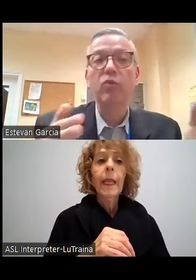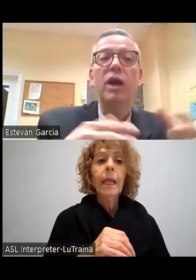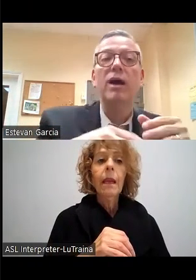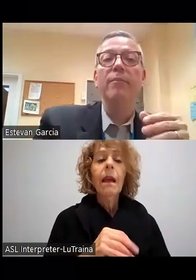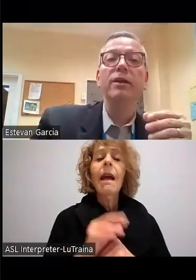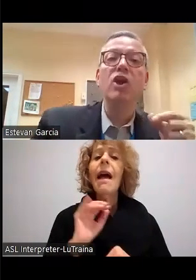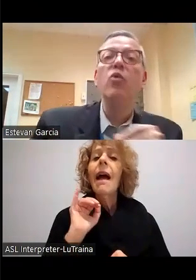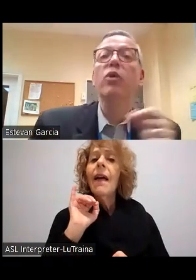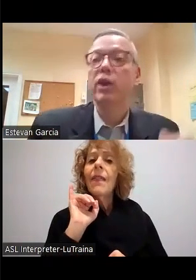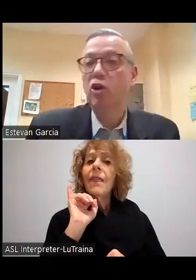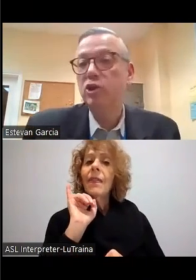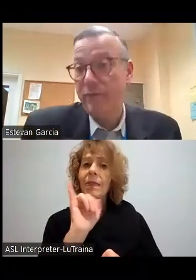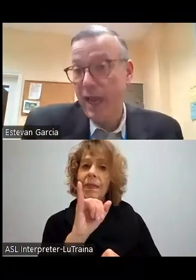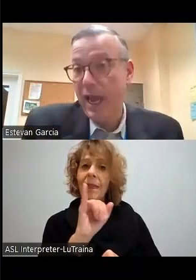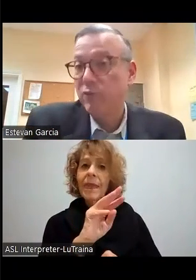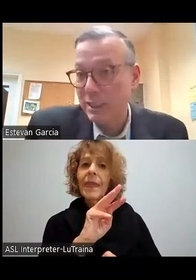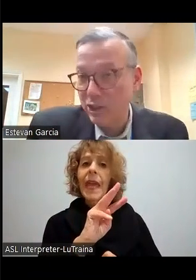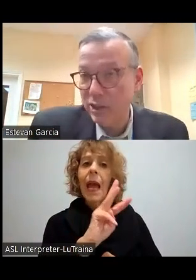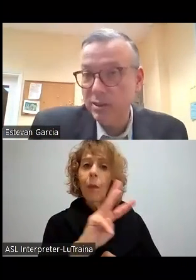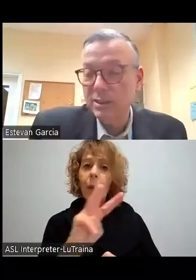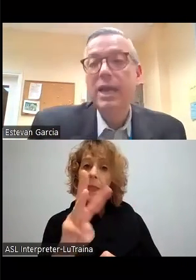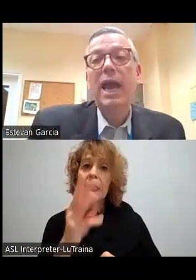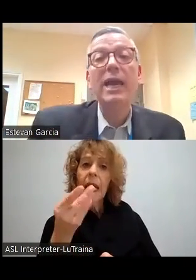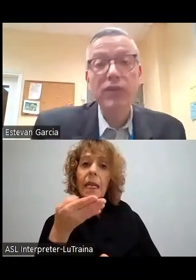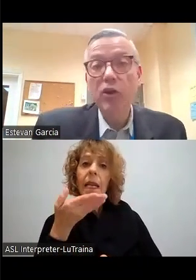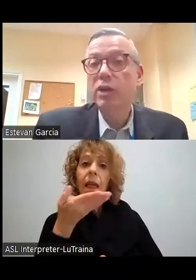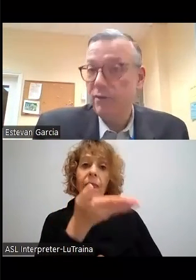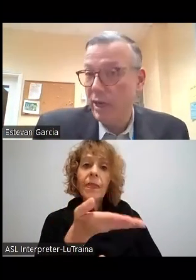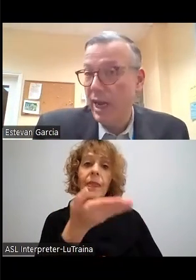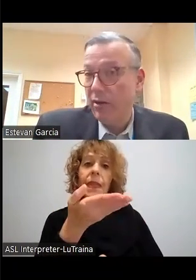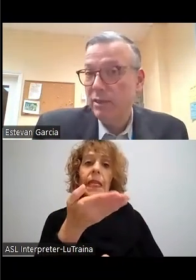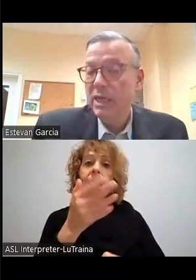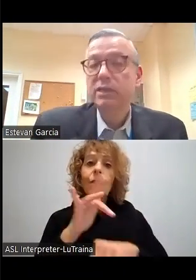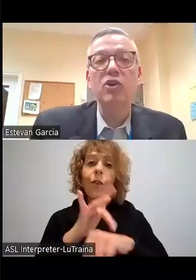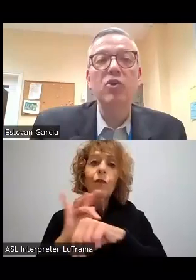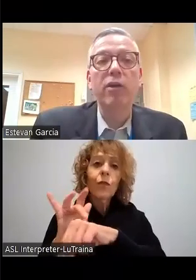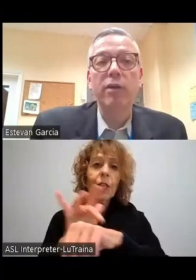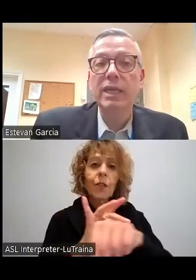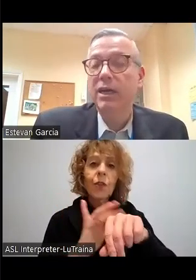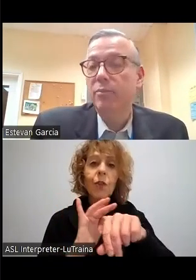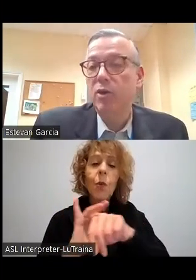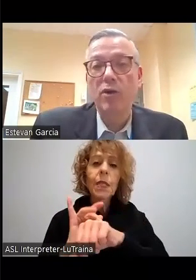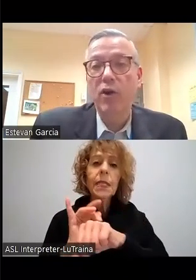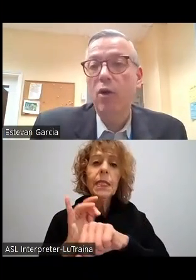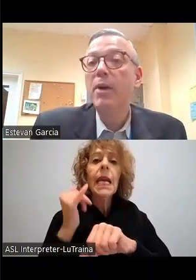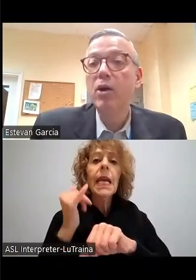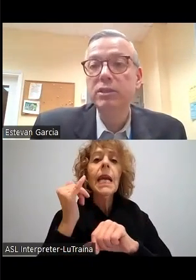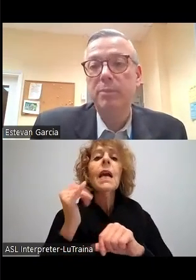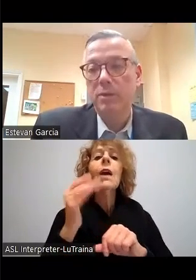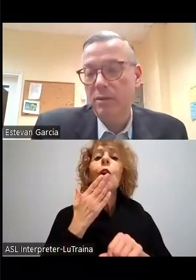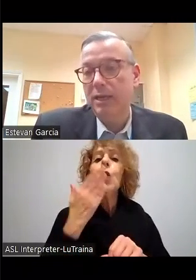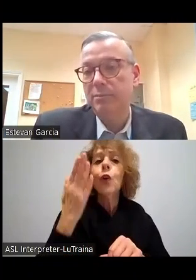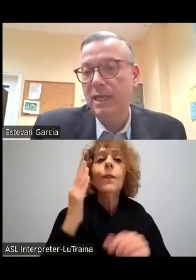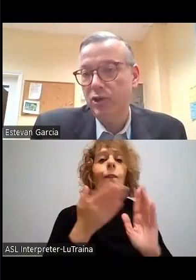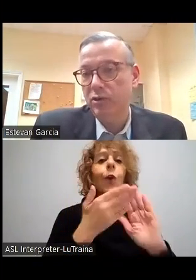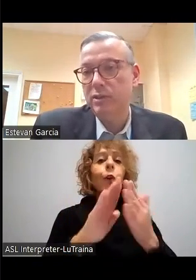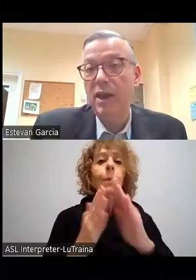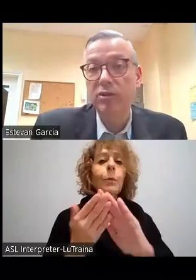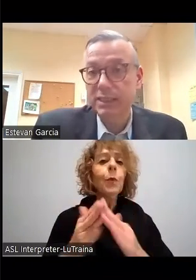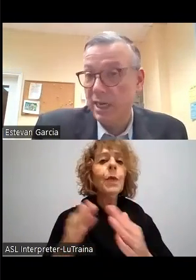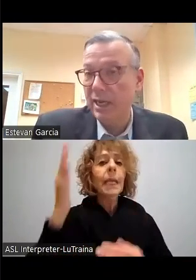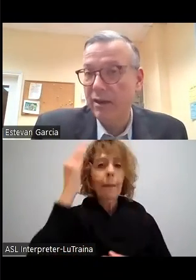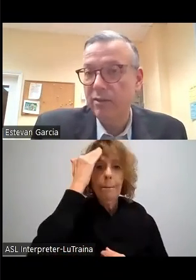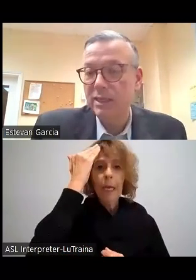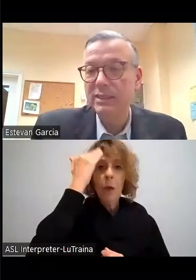members know where to go to if they have questions and if they're looking for care. So there are multiple centers